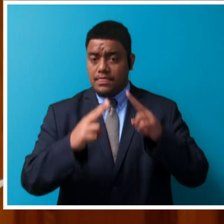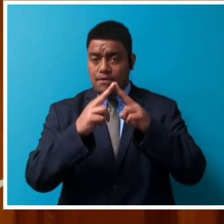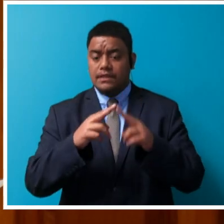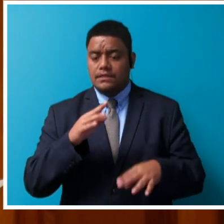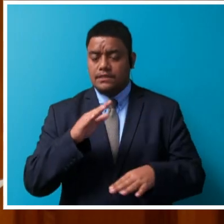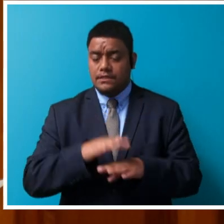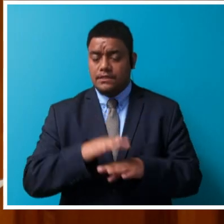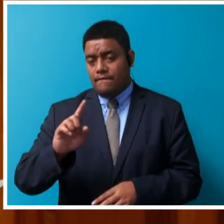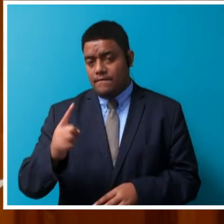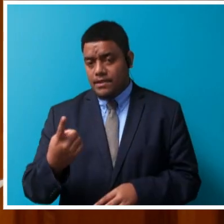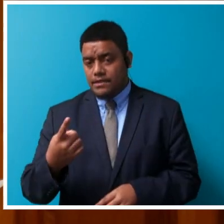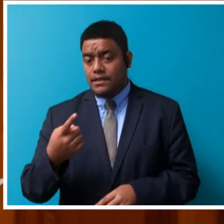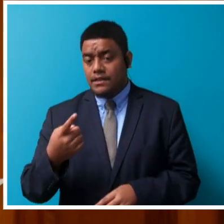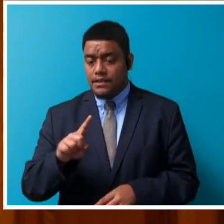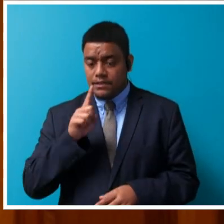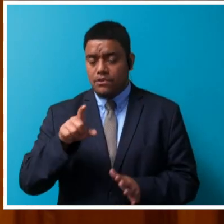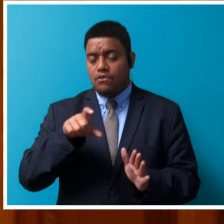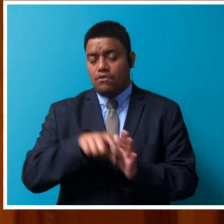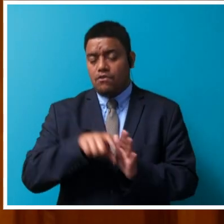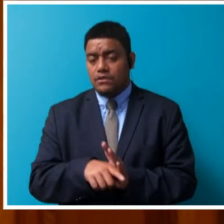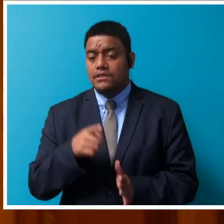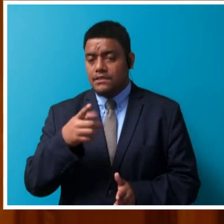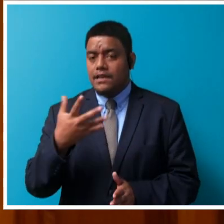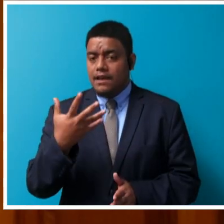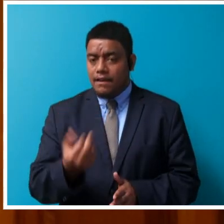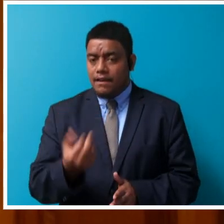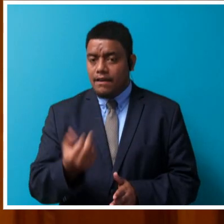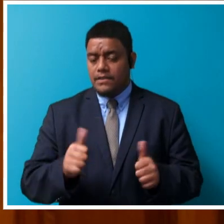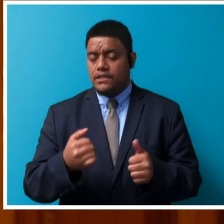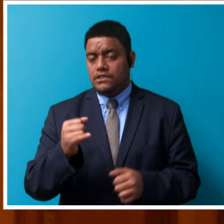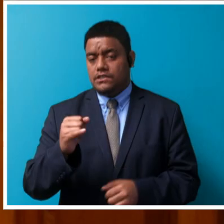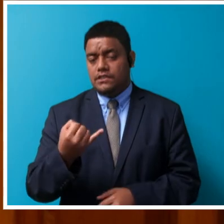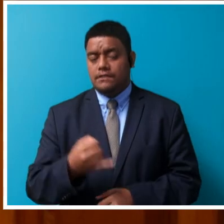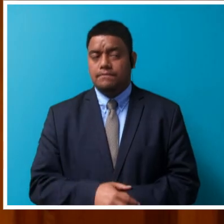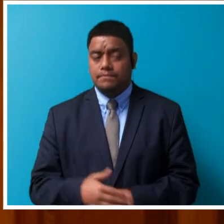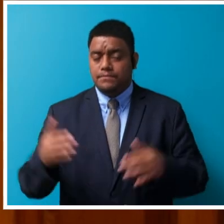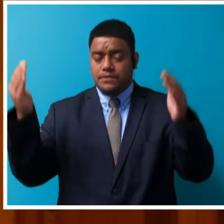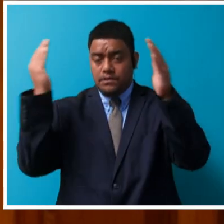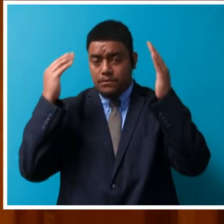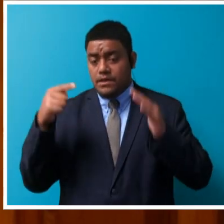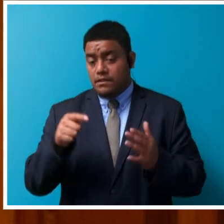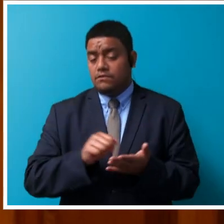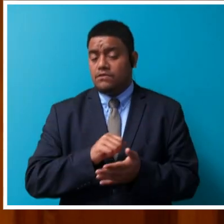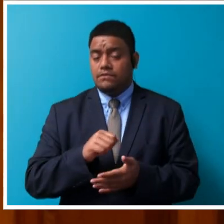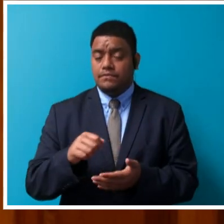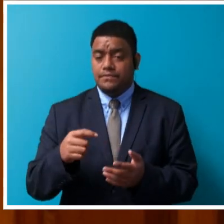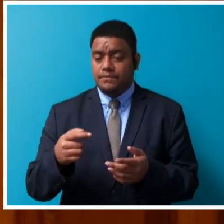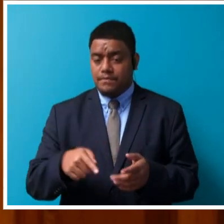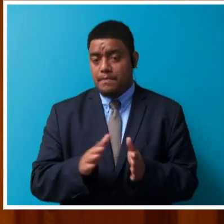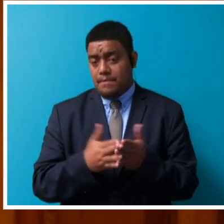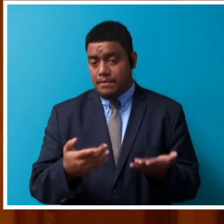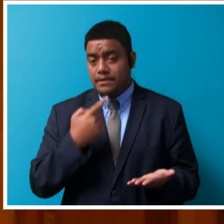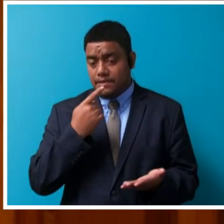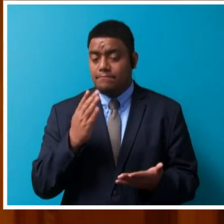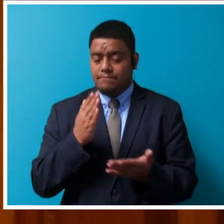down first and counteth the cost, whether he have sufficient to finish it?" Mr. Speaker, this profound scripture text defines the exact